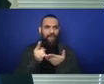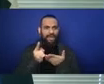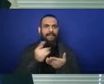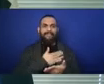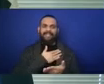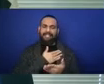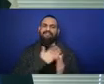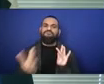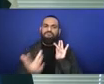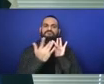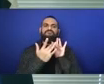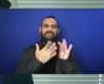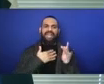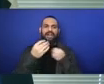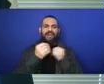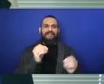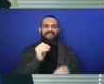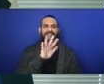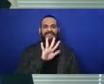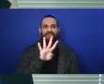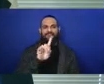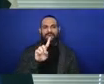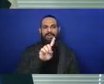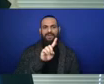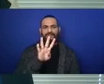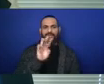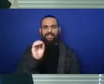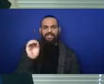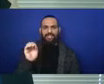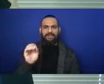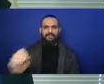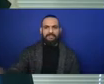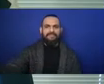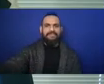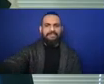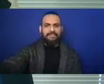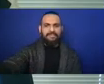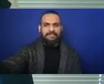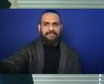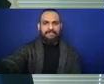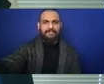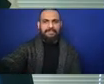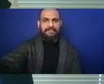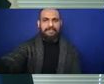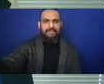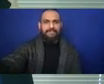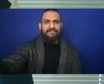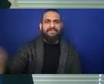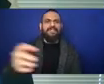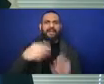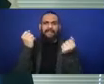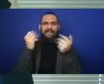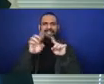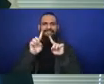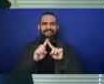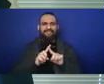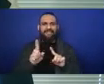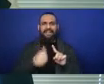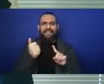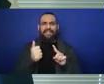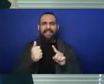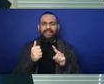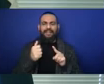Let's see, we also have fact sheets that are available on our website. I want to make sure that you all have access to that. If you have any questions, though,